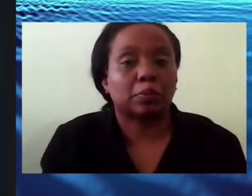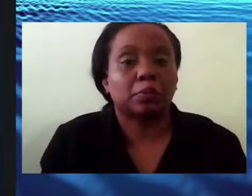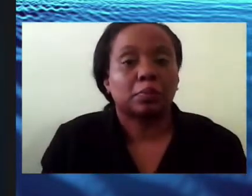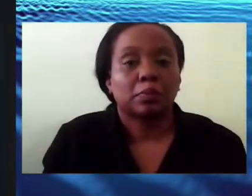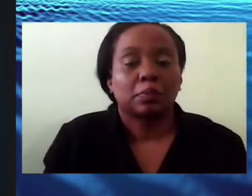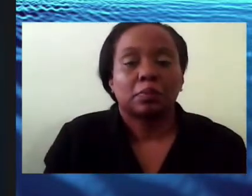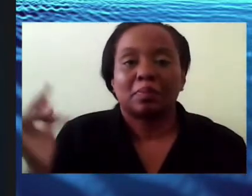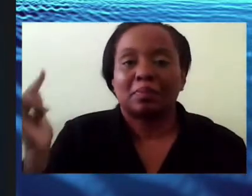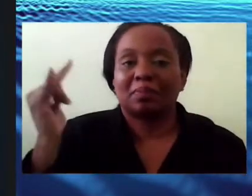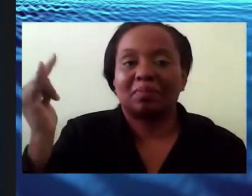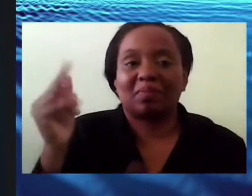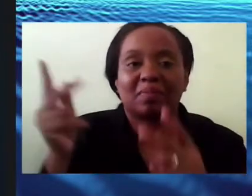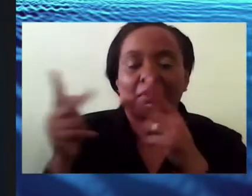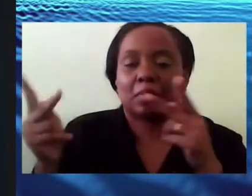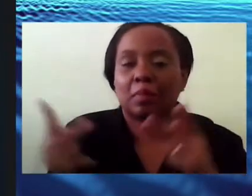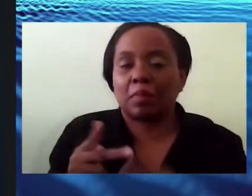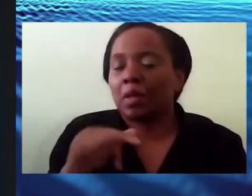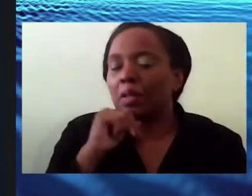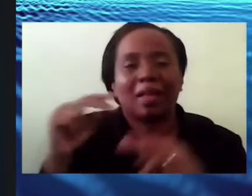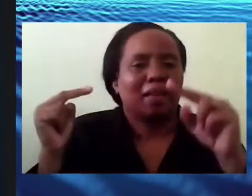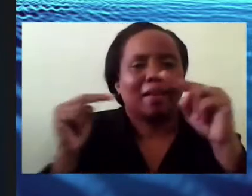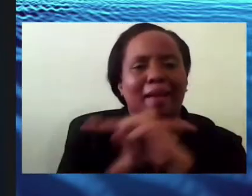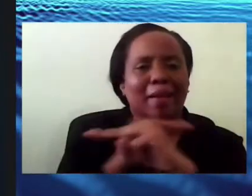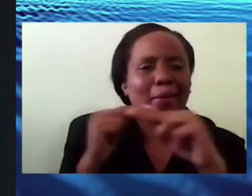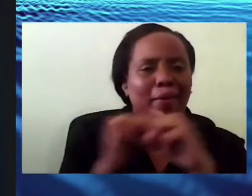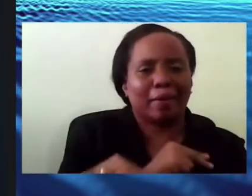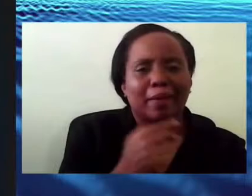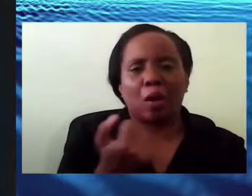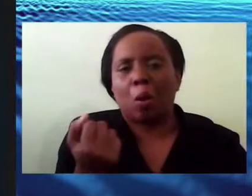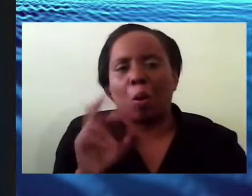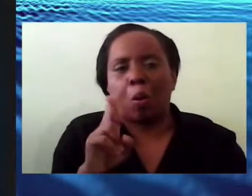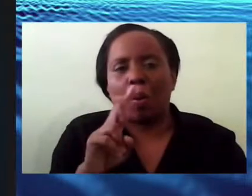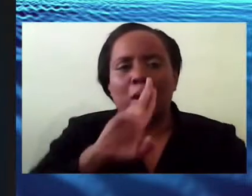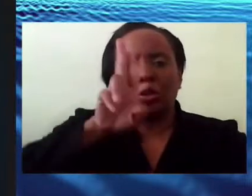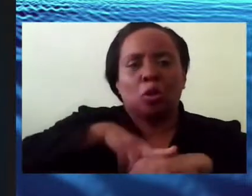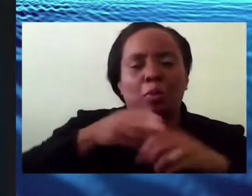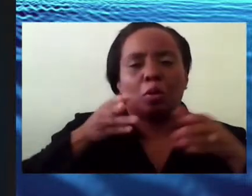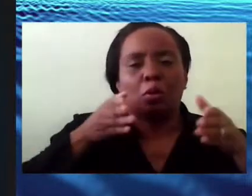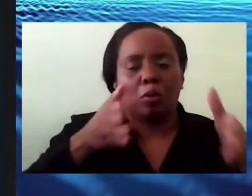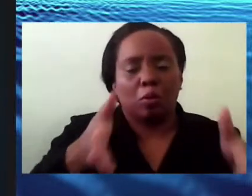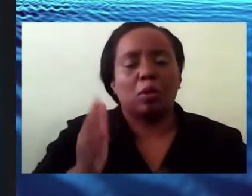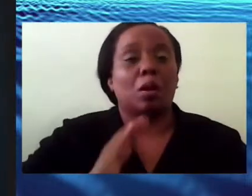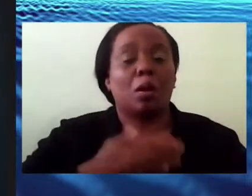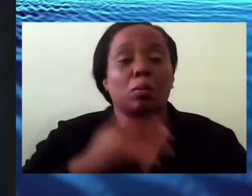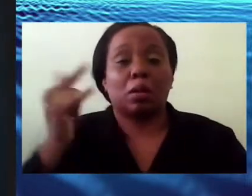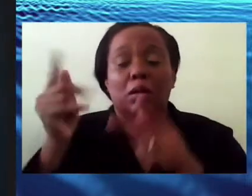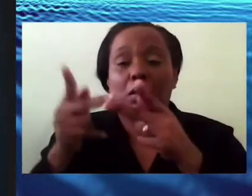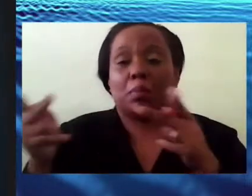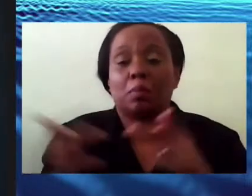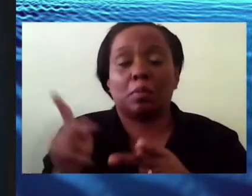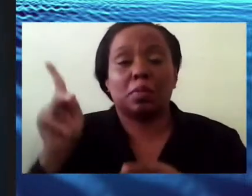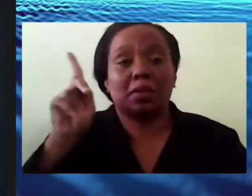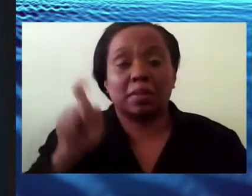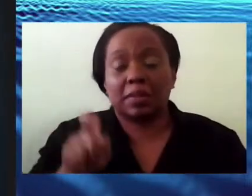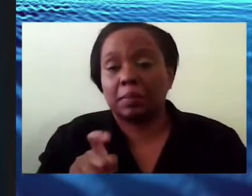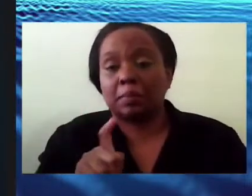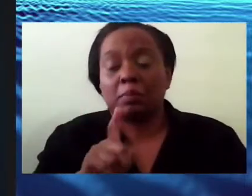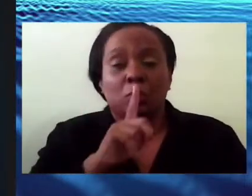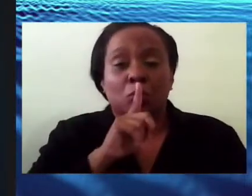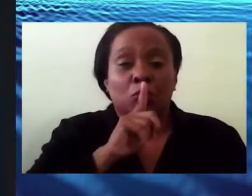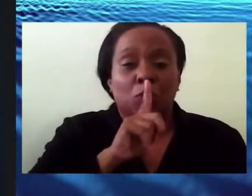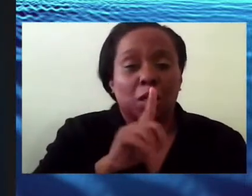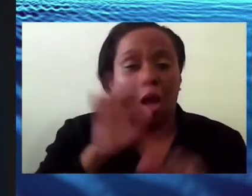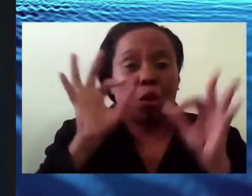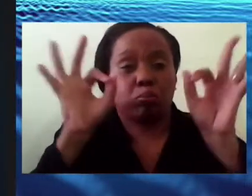highway. We can take a risk and drive on a highway, but our airport has to meet certain standards. The runway has to meet certain